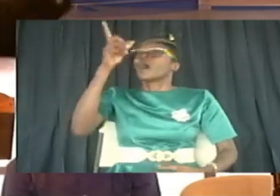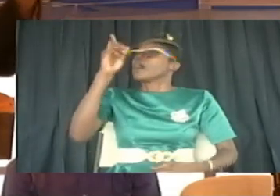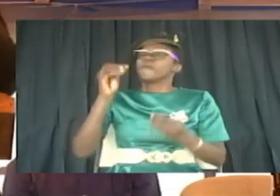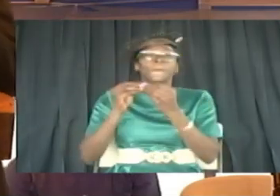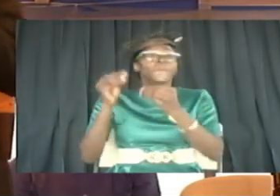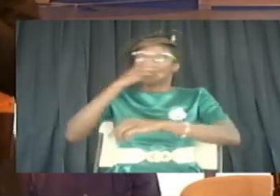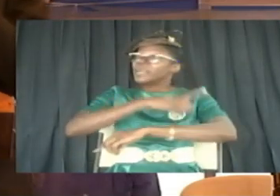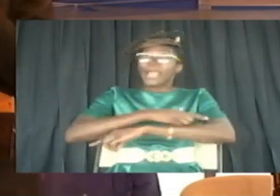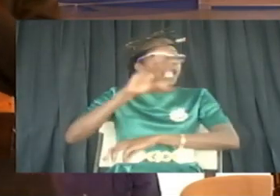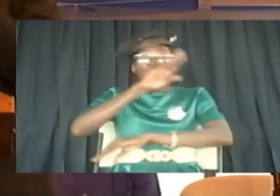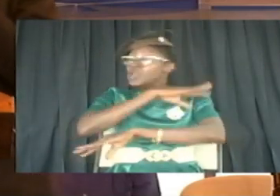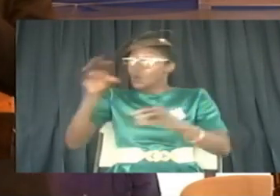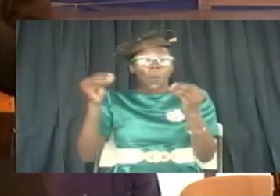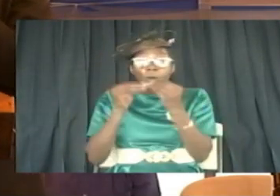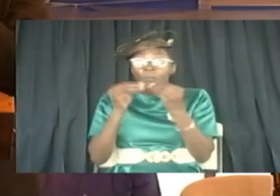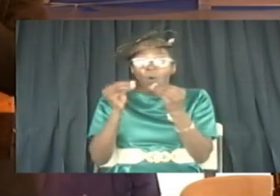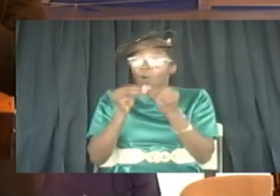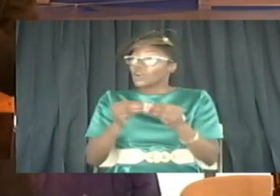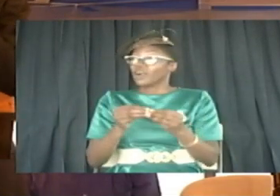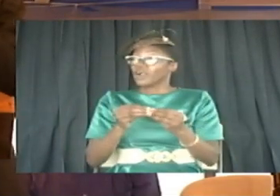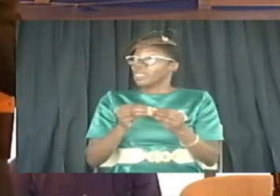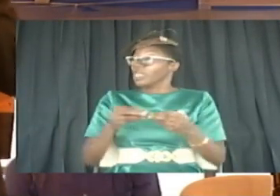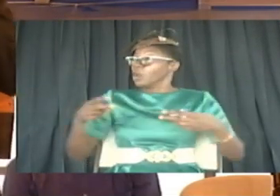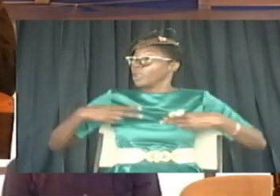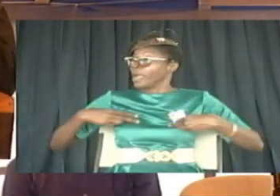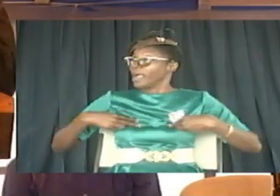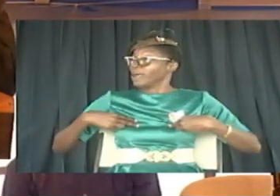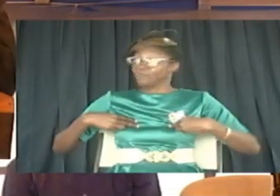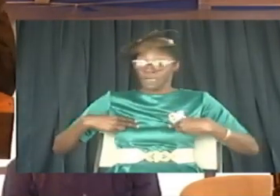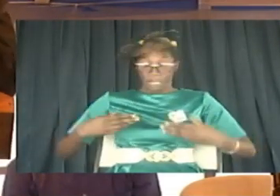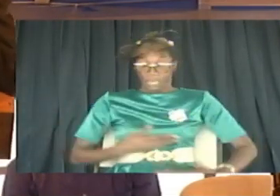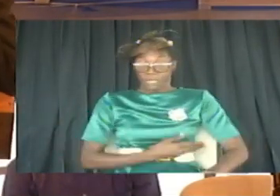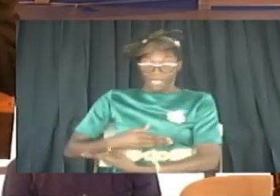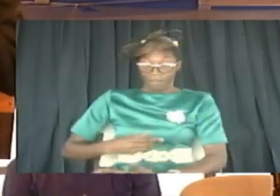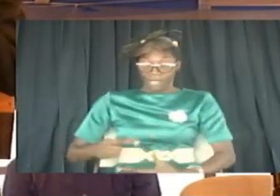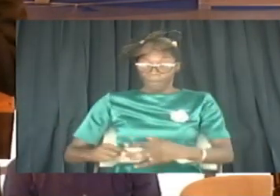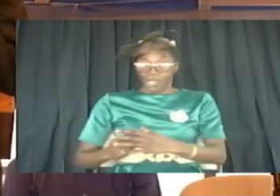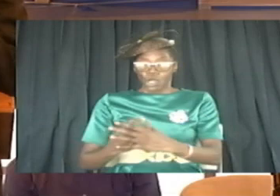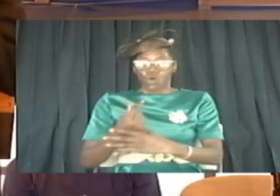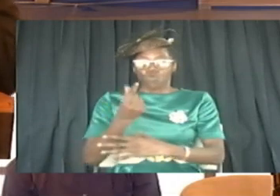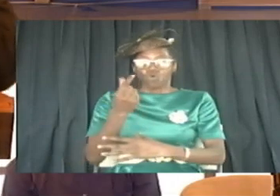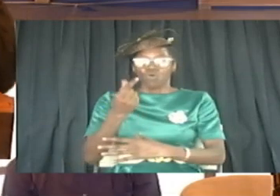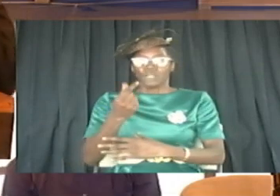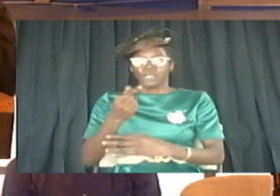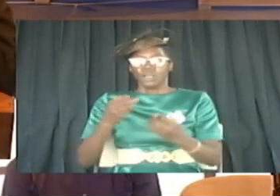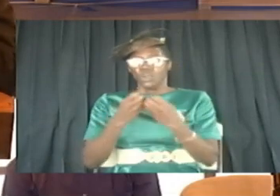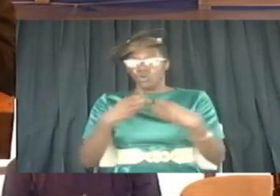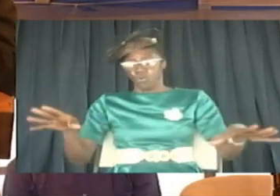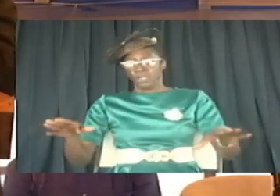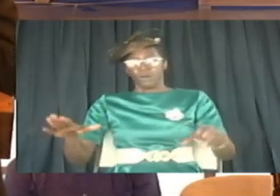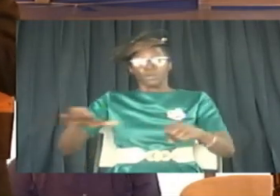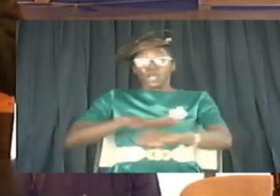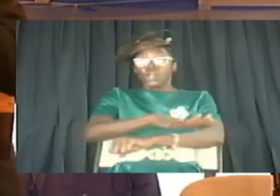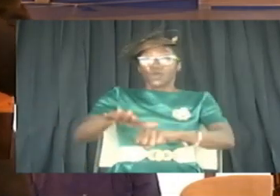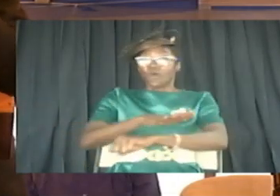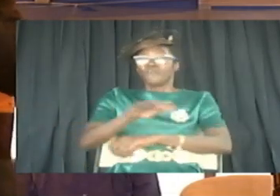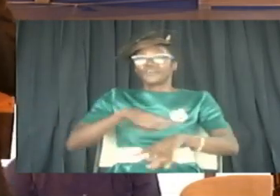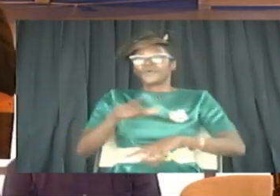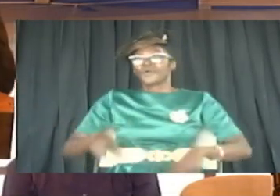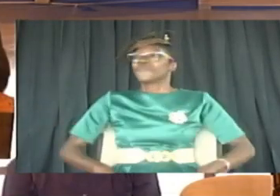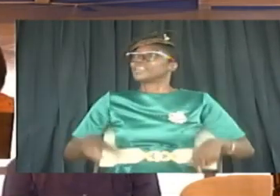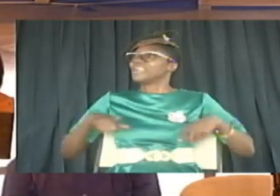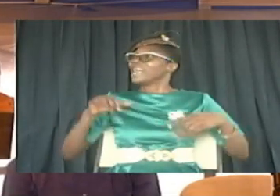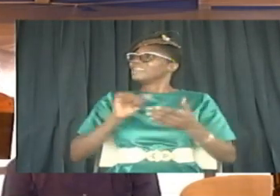anymore, we are going to have the baby growing up without the coverage over their lives that we